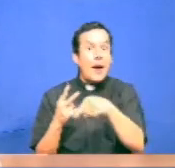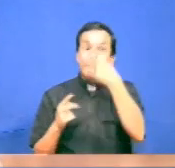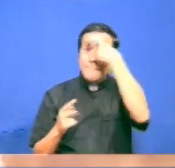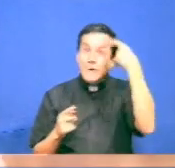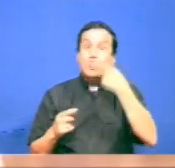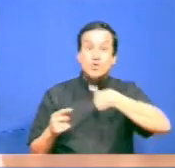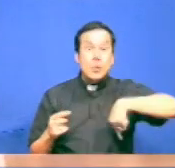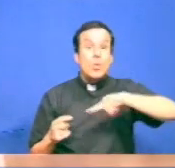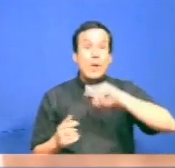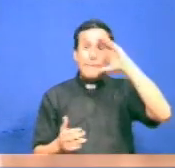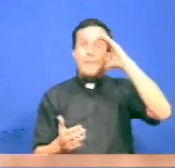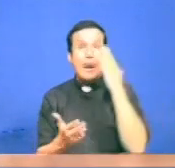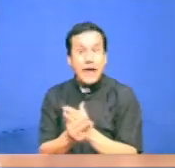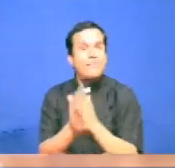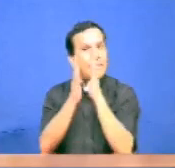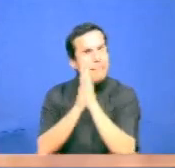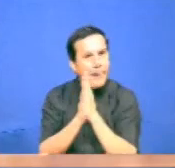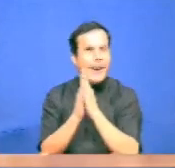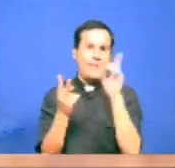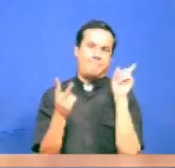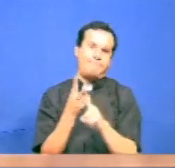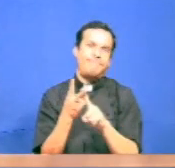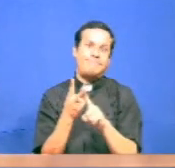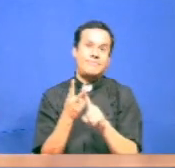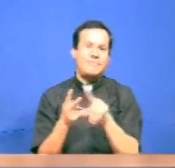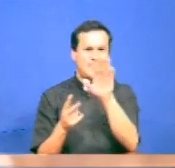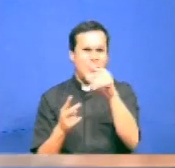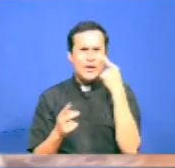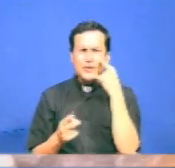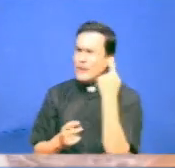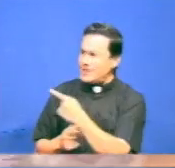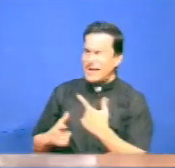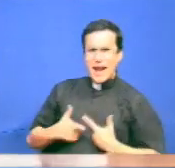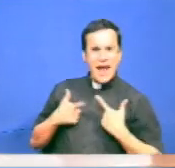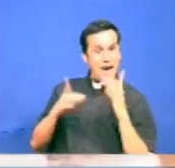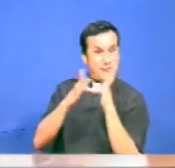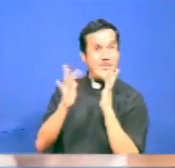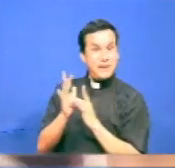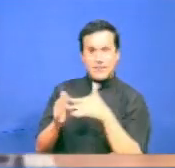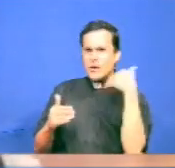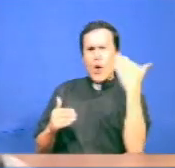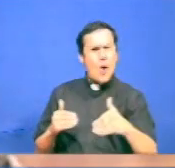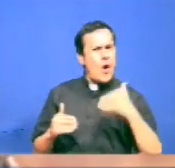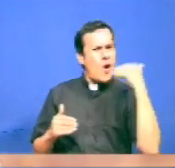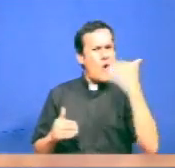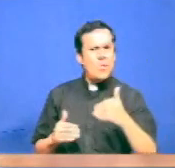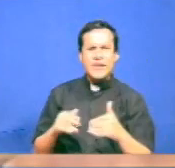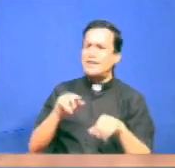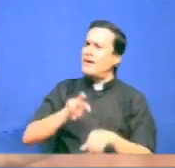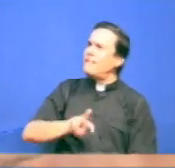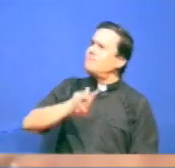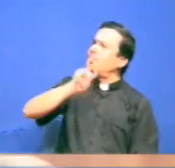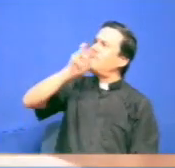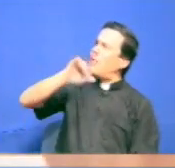prayer. Occasionally, he went with his disciples in places, high mountains, in the lakes and other